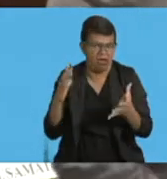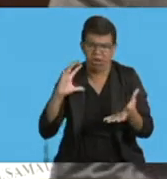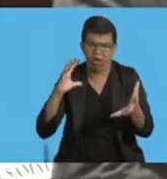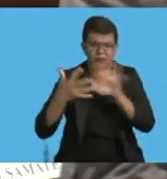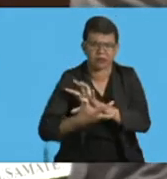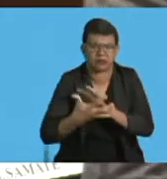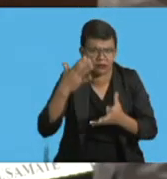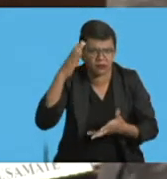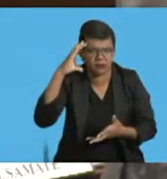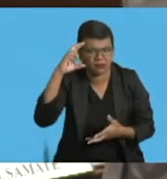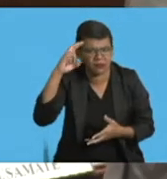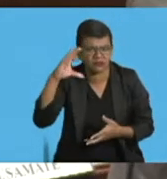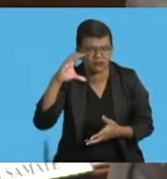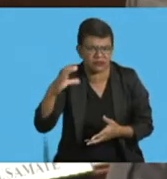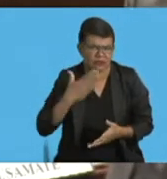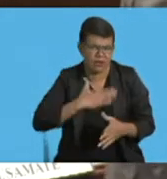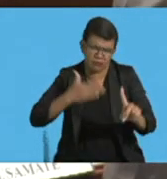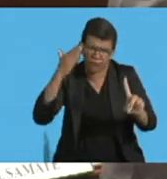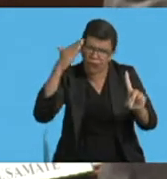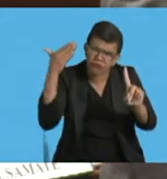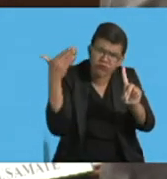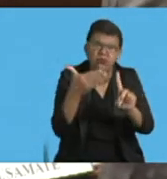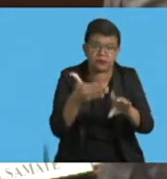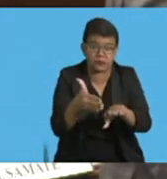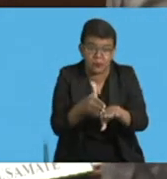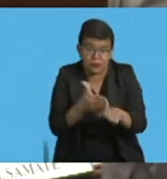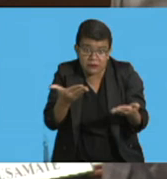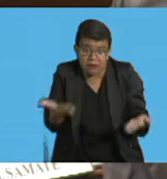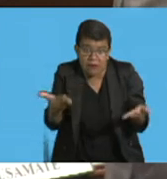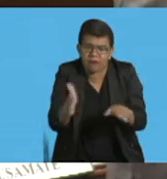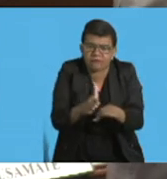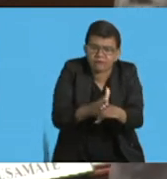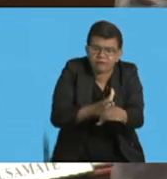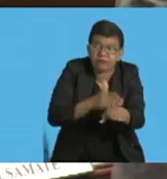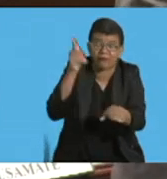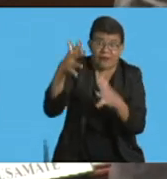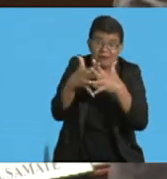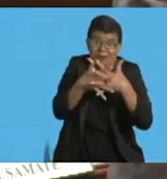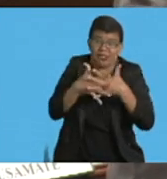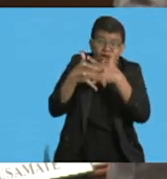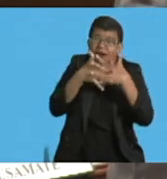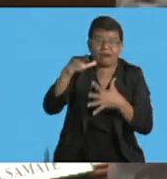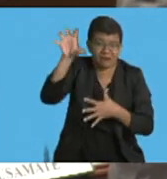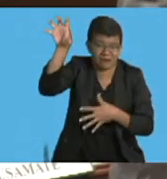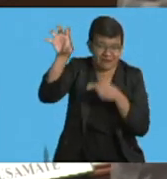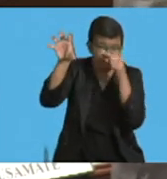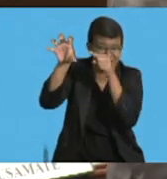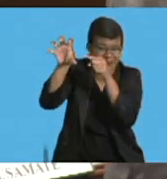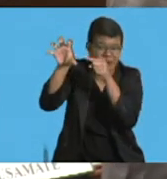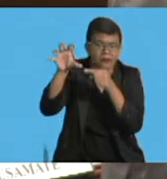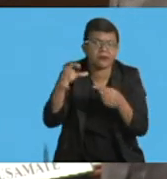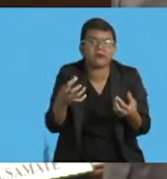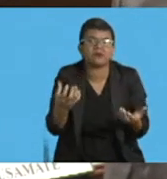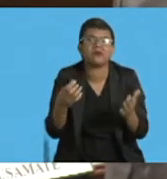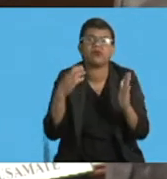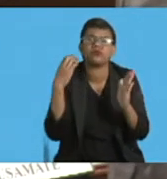I don't want to talk on for too long. The US, as you see, Mr. Speaker, sir, has placed additional tariffs on Chinese imports